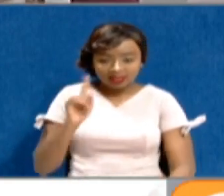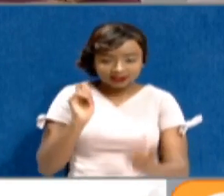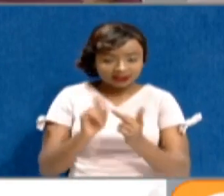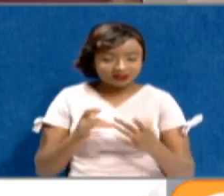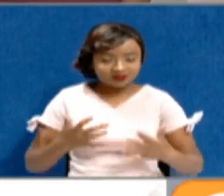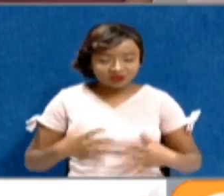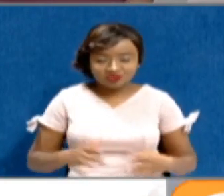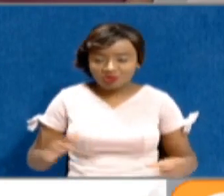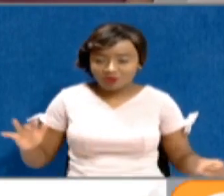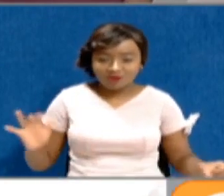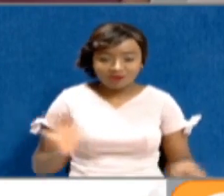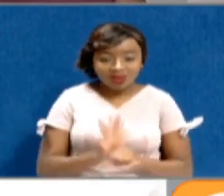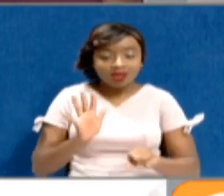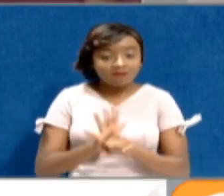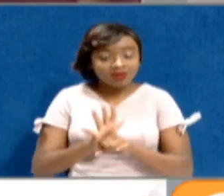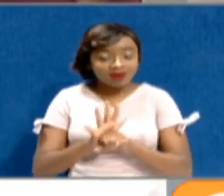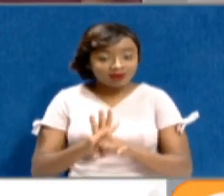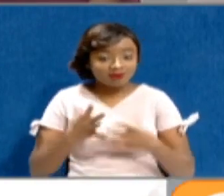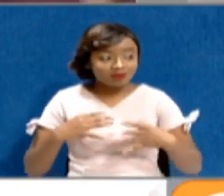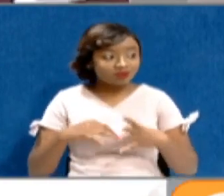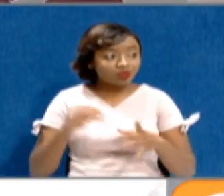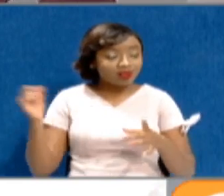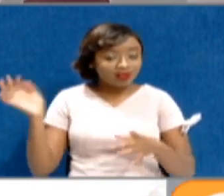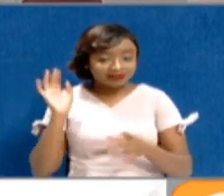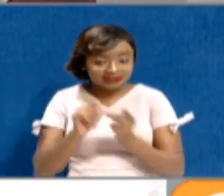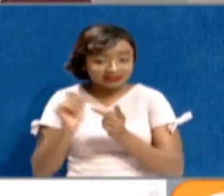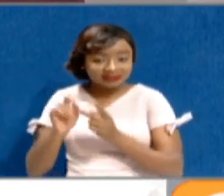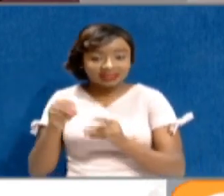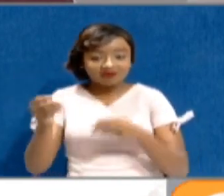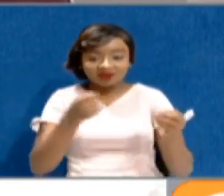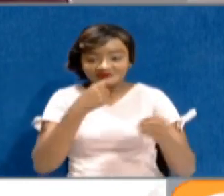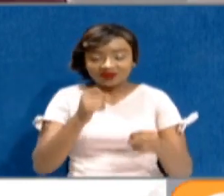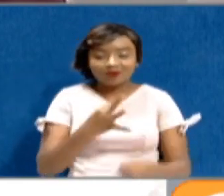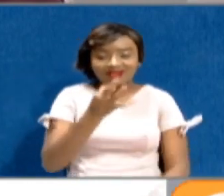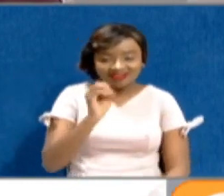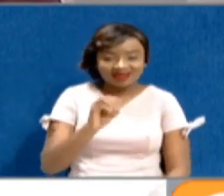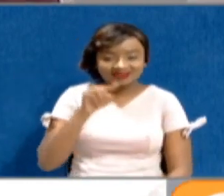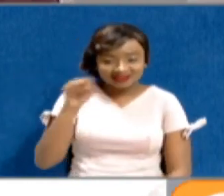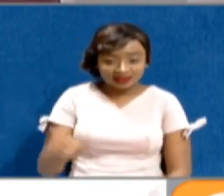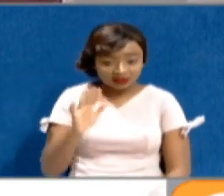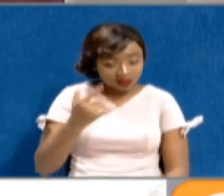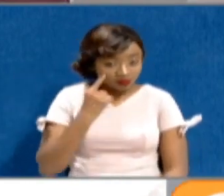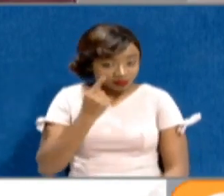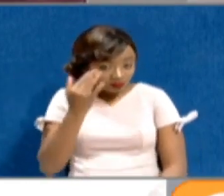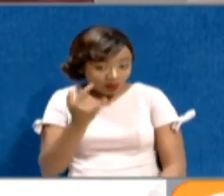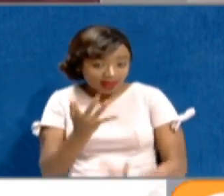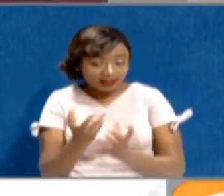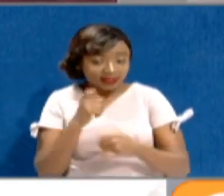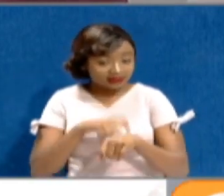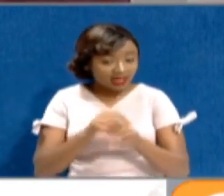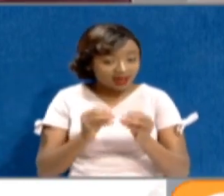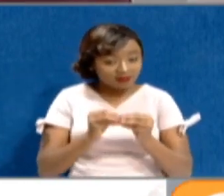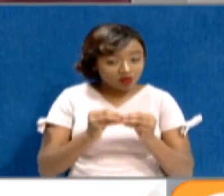of people. And some of the tests we've heard for COVID-19, up to 30,000 people. Now you can see why this takes a long period of